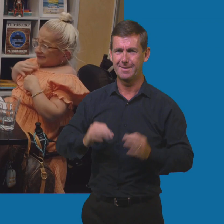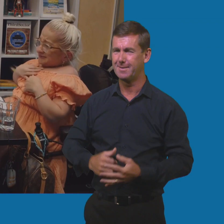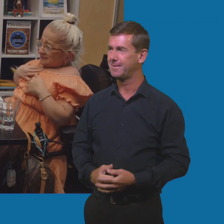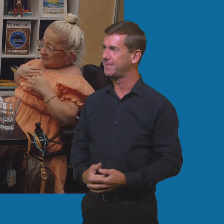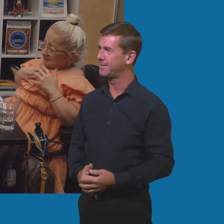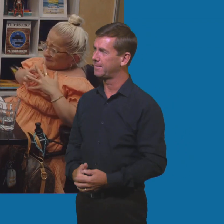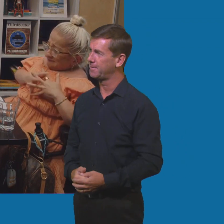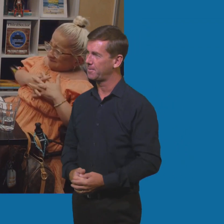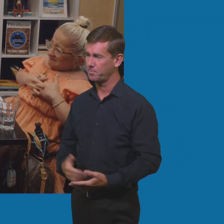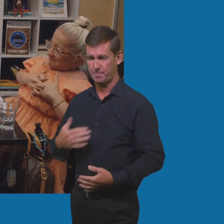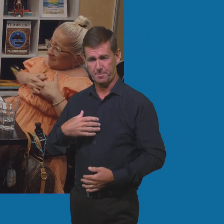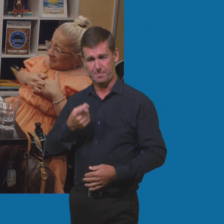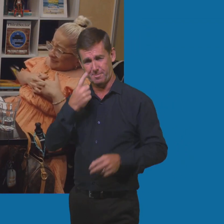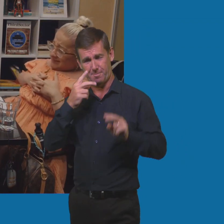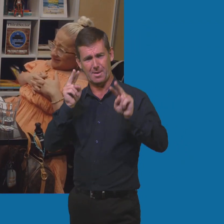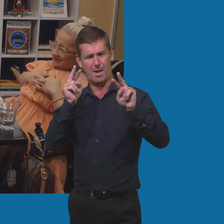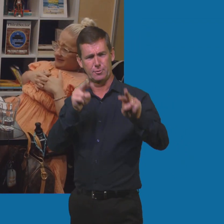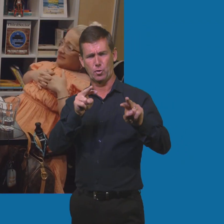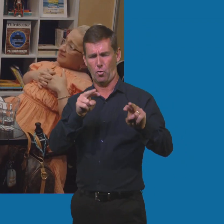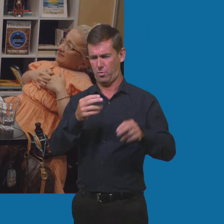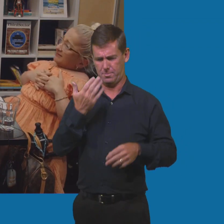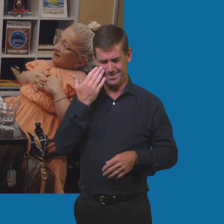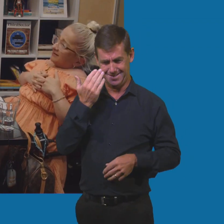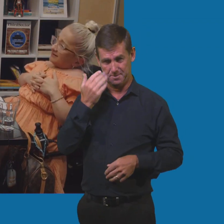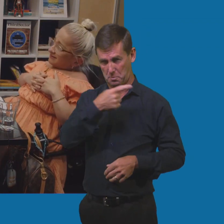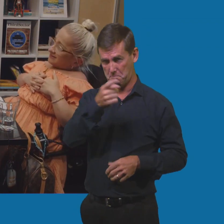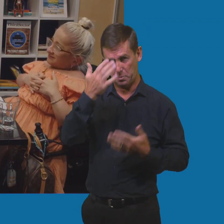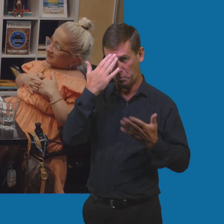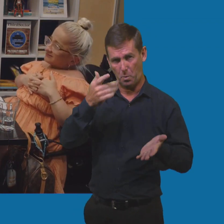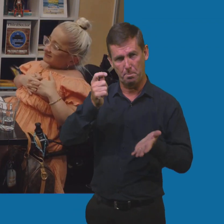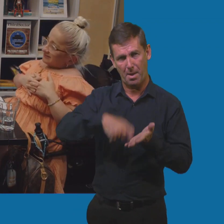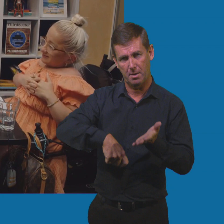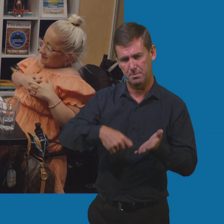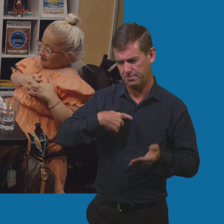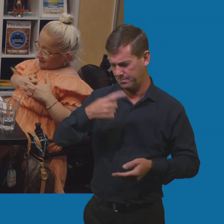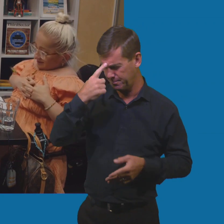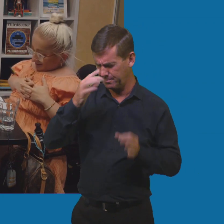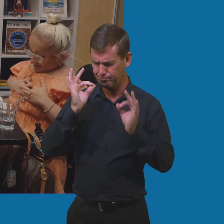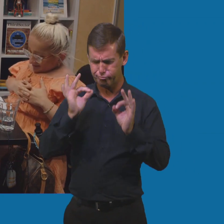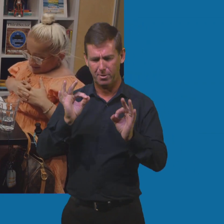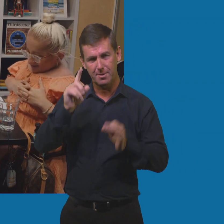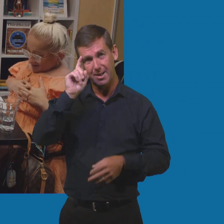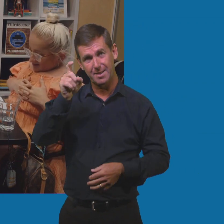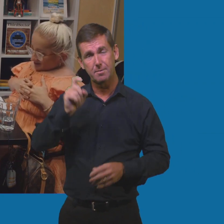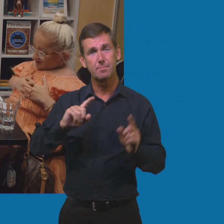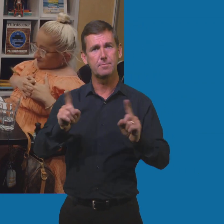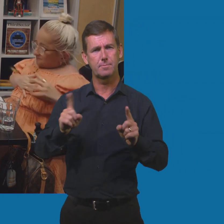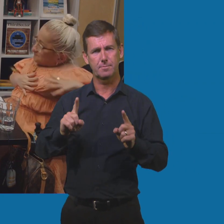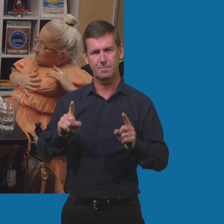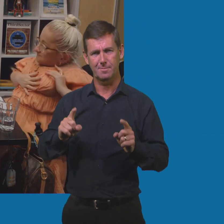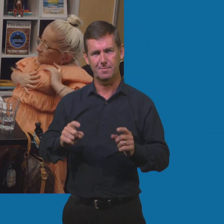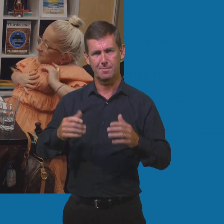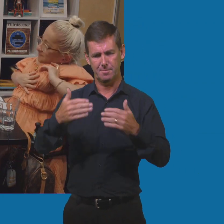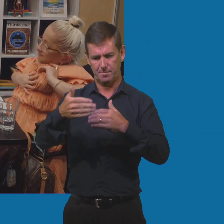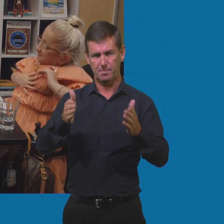No. I saw one the other day, and I don't know anyone who's actually bought this, but I feel like it'd be a fantastic idea. I saw a set that you can sort of